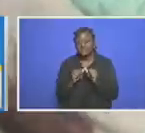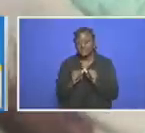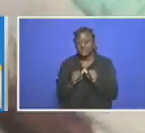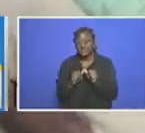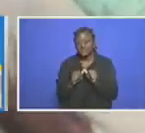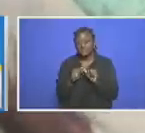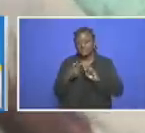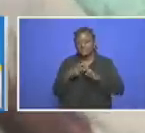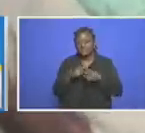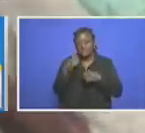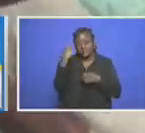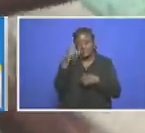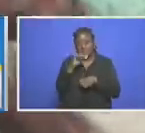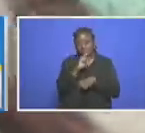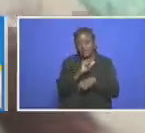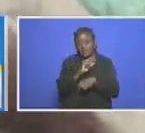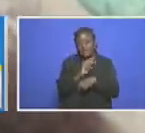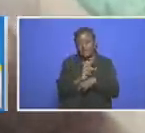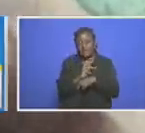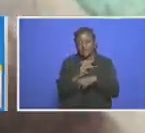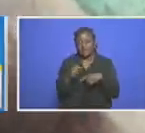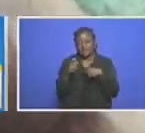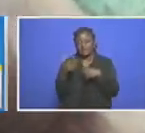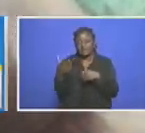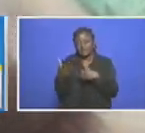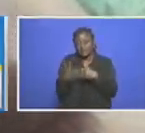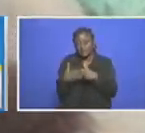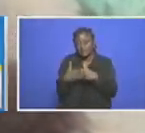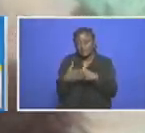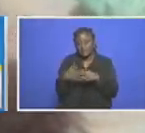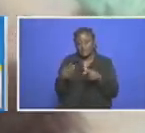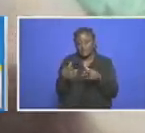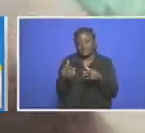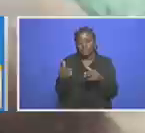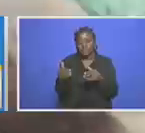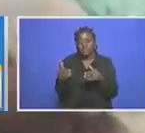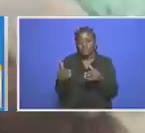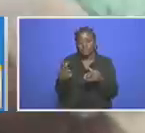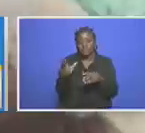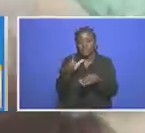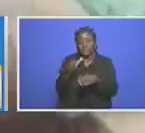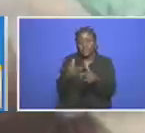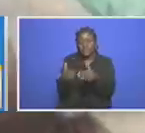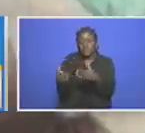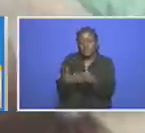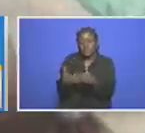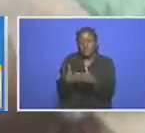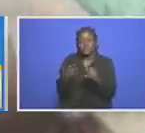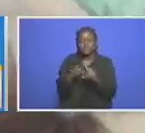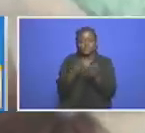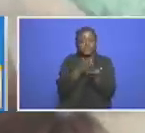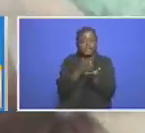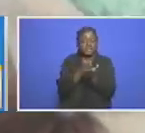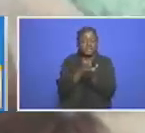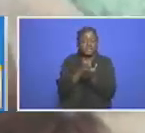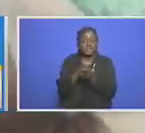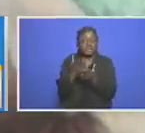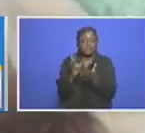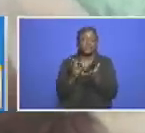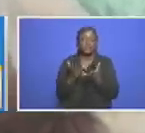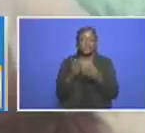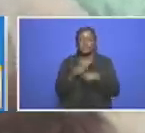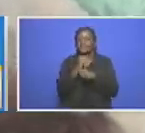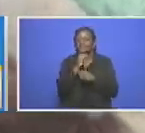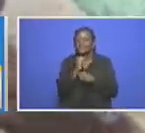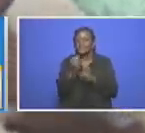location nearby to Haiti. So situations like this, we want to ensure that it doesn't